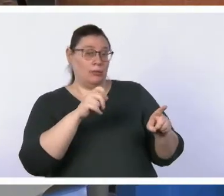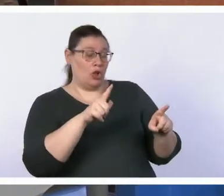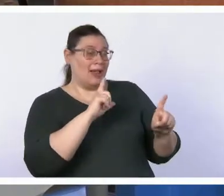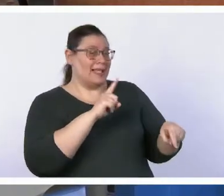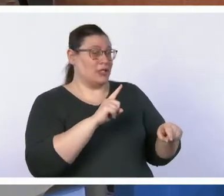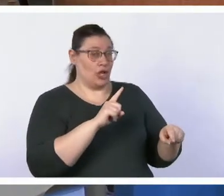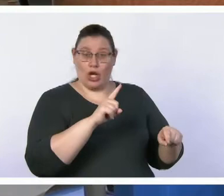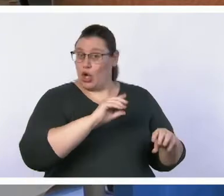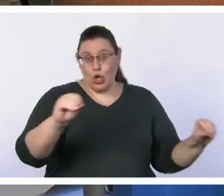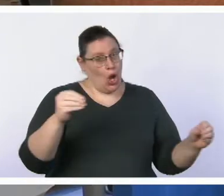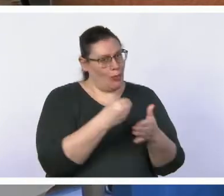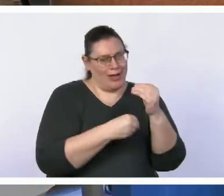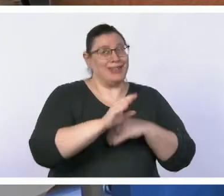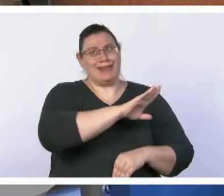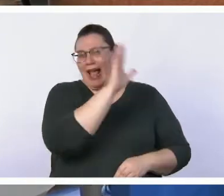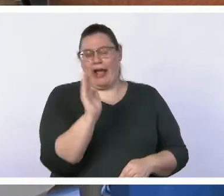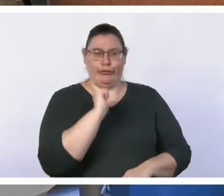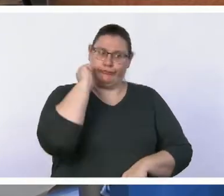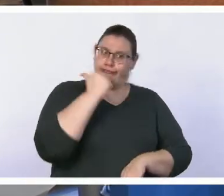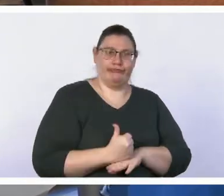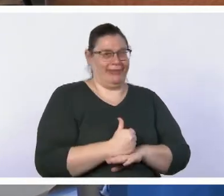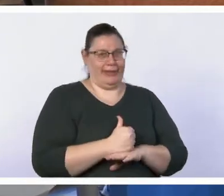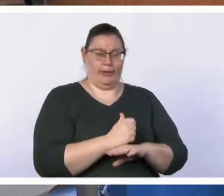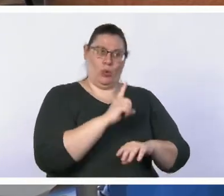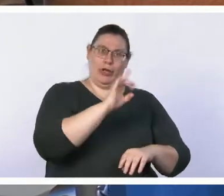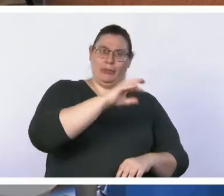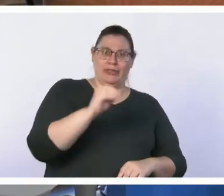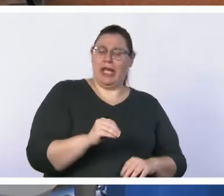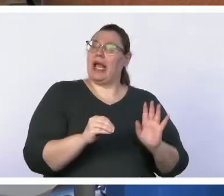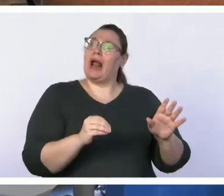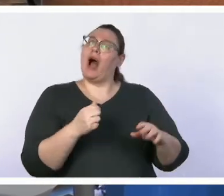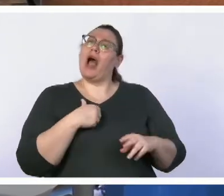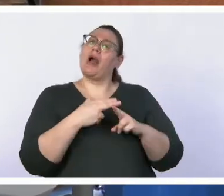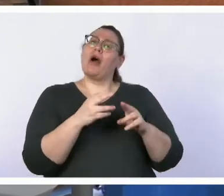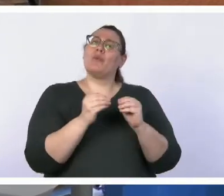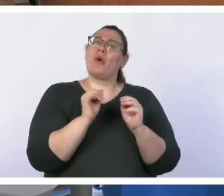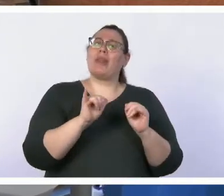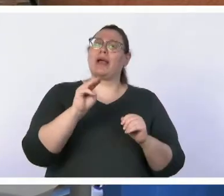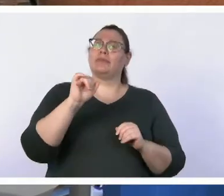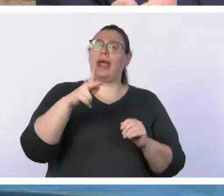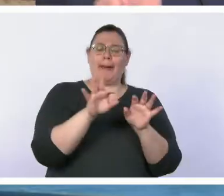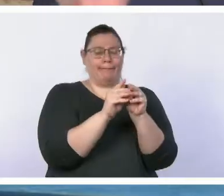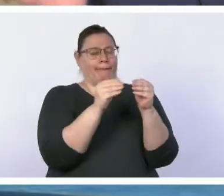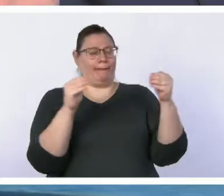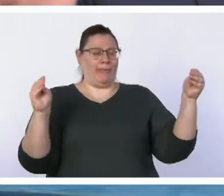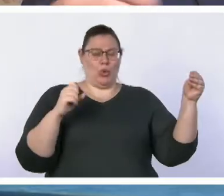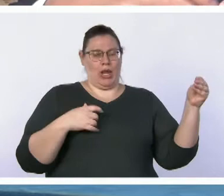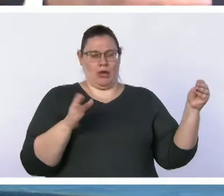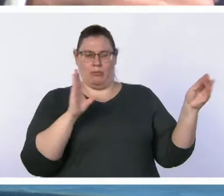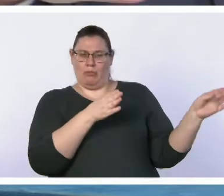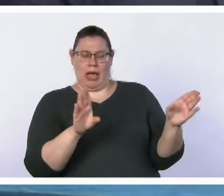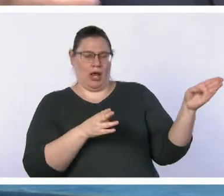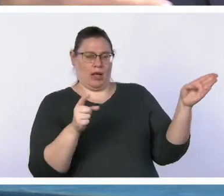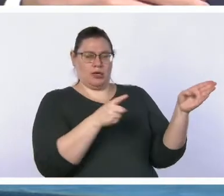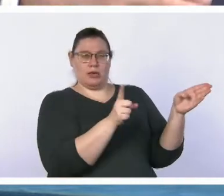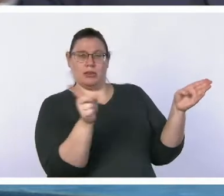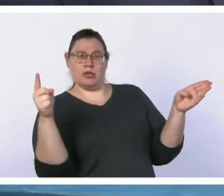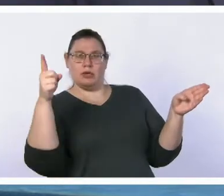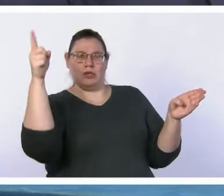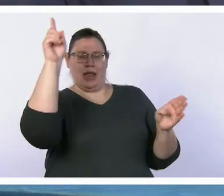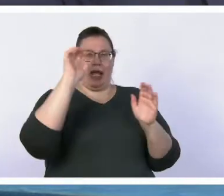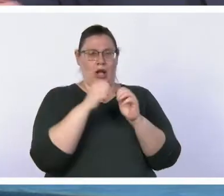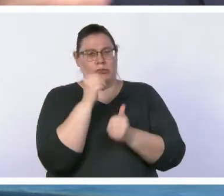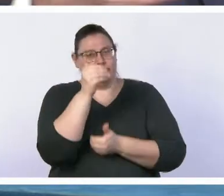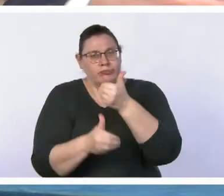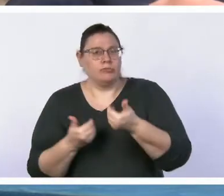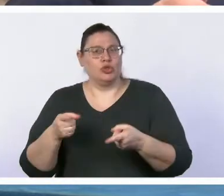in stone. I usually think of it more as a roadmap. Okay. It's a plan for how we will proceed through